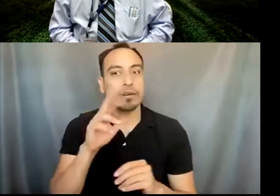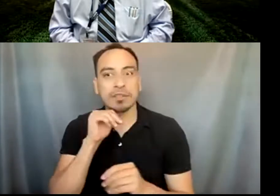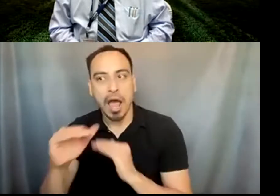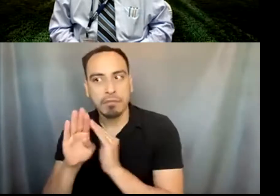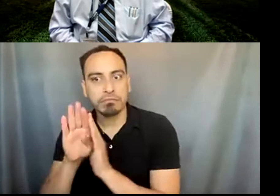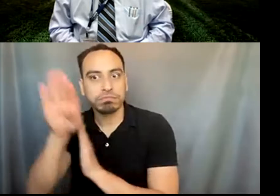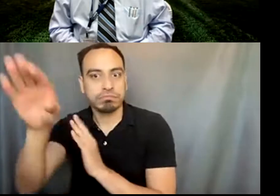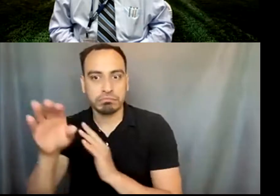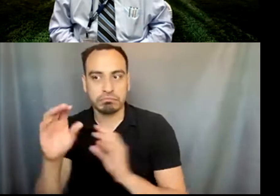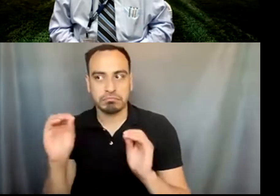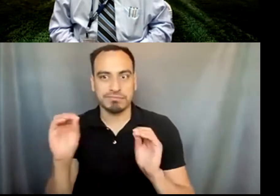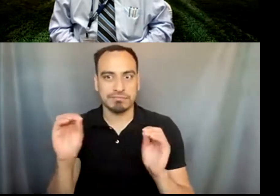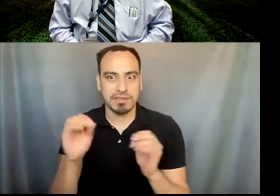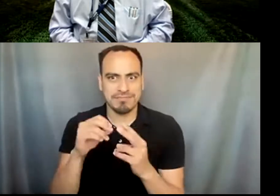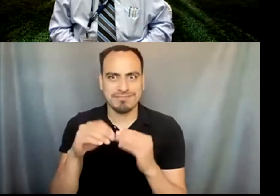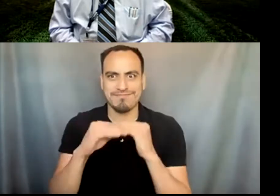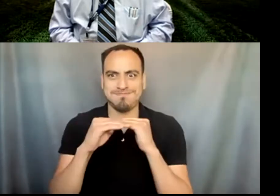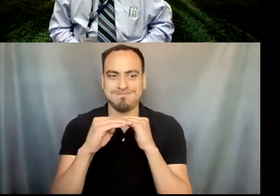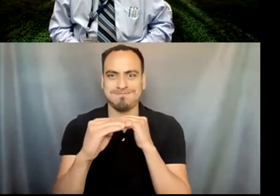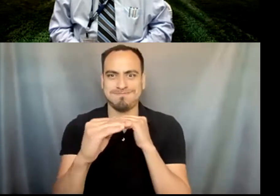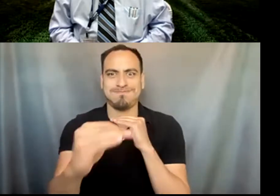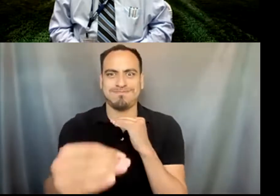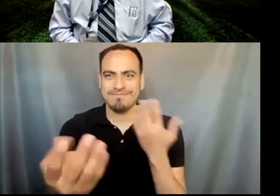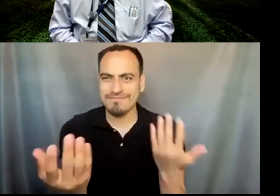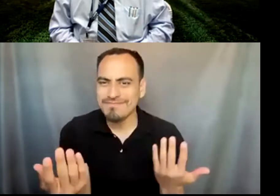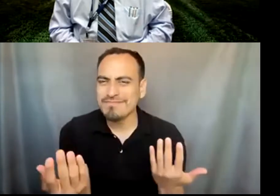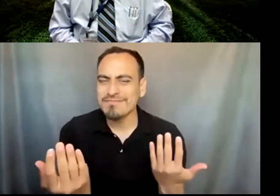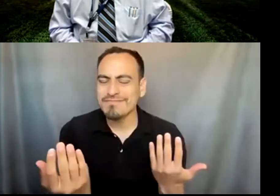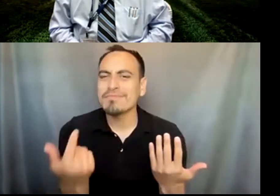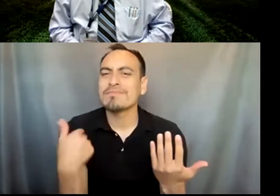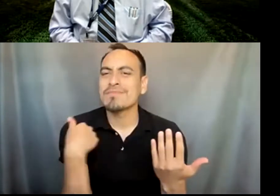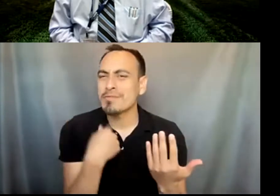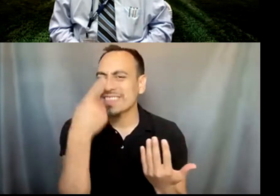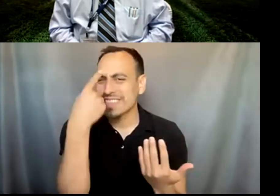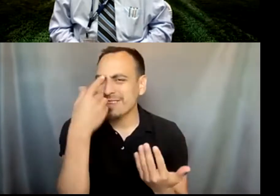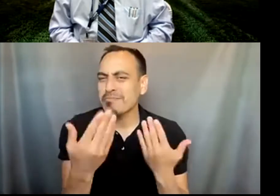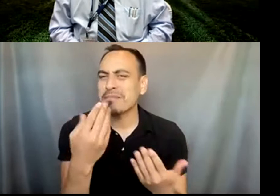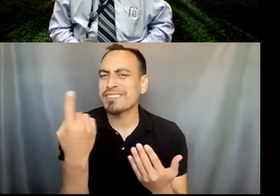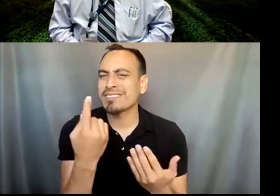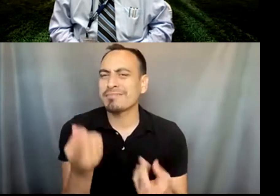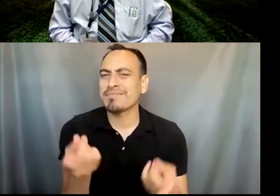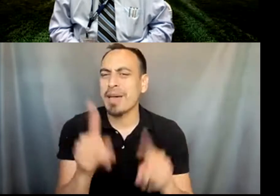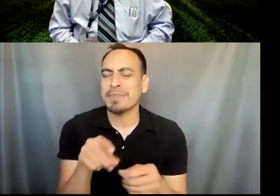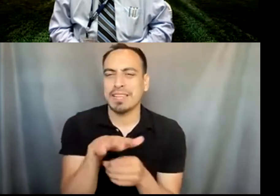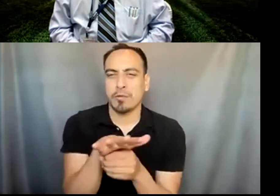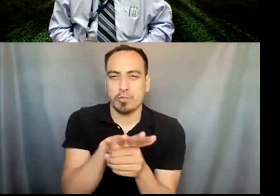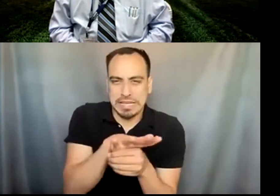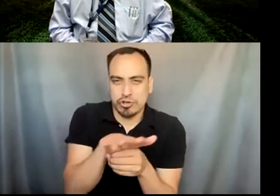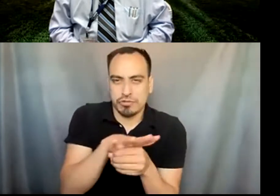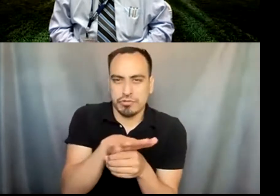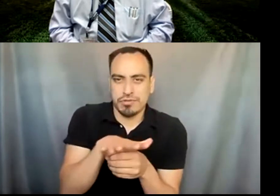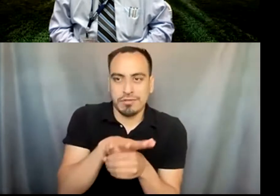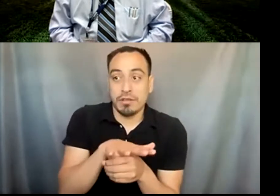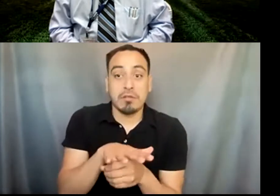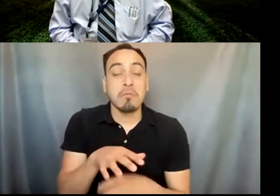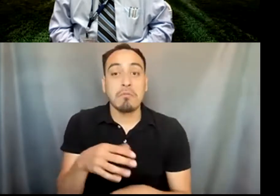And so we think it's more something regional that's going on, but I don't think it's one factor. We